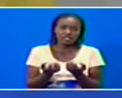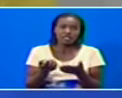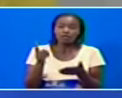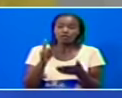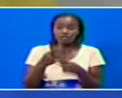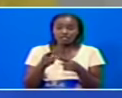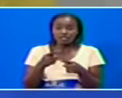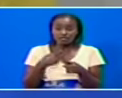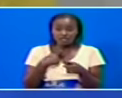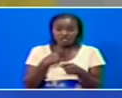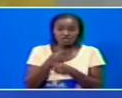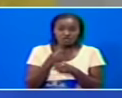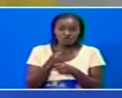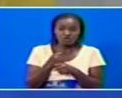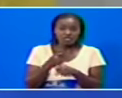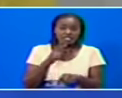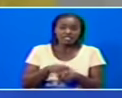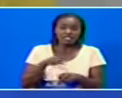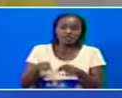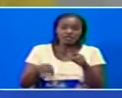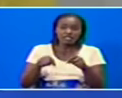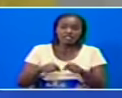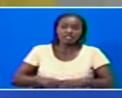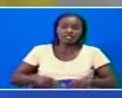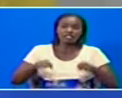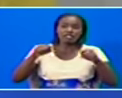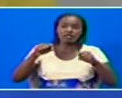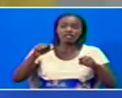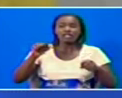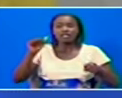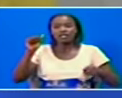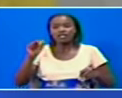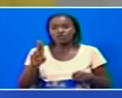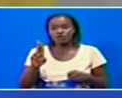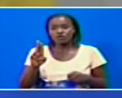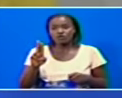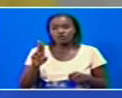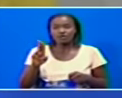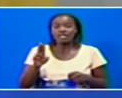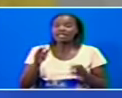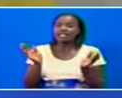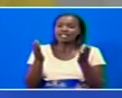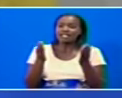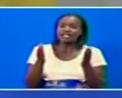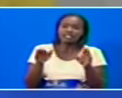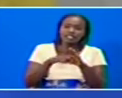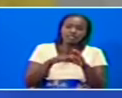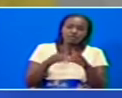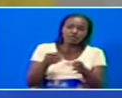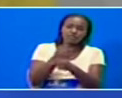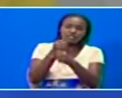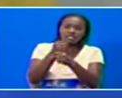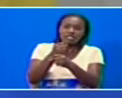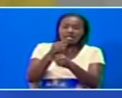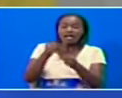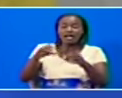do once elected as chairperson of the union is to encourage member states to adopt